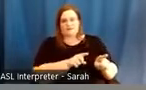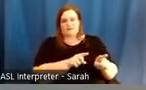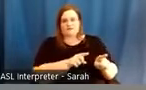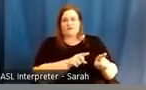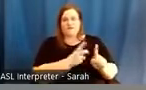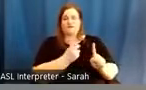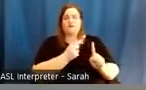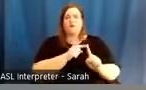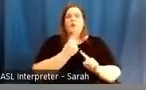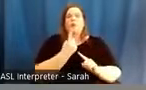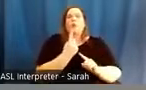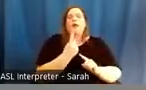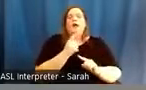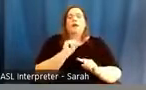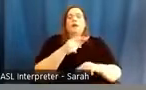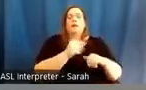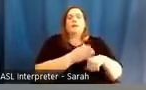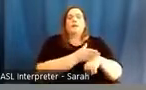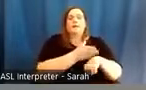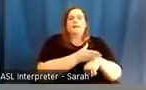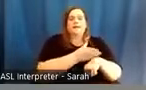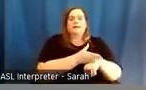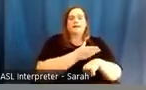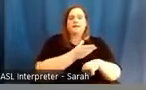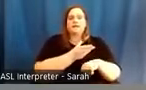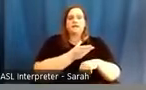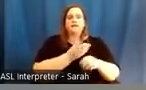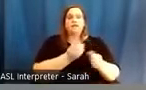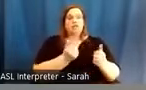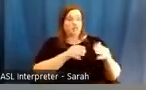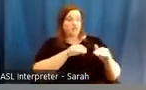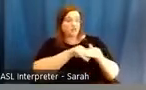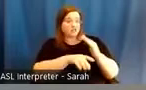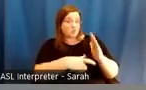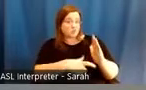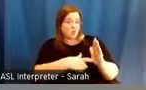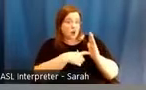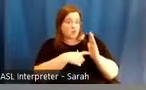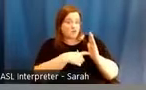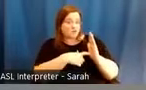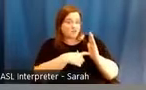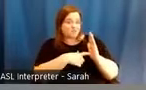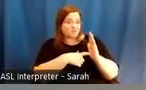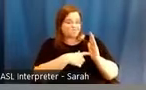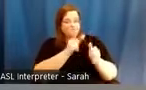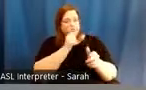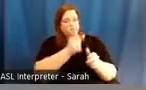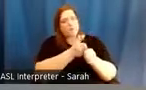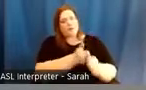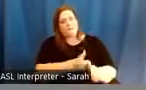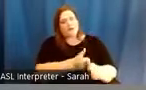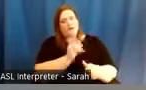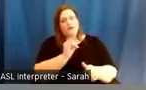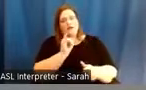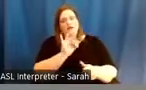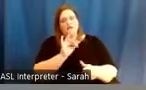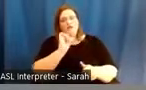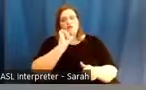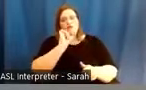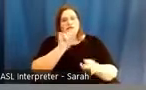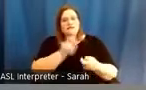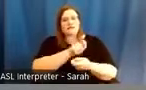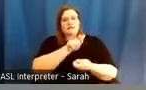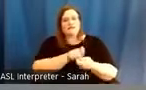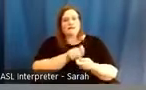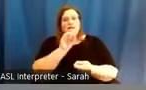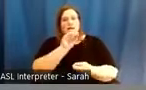one apartment, I know a lot of the accessibility requirements don't comply if there isn't a number of units that are